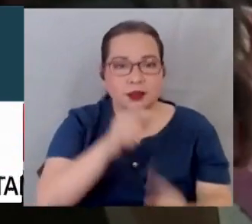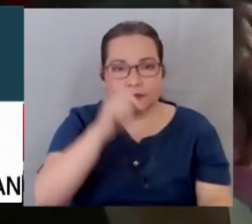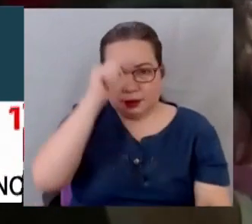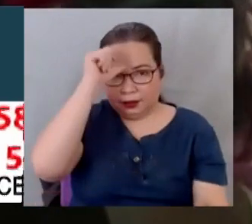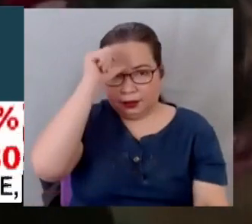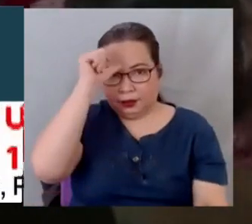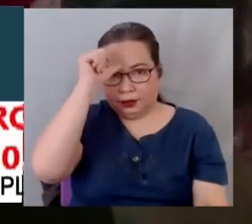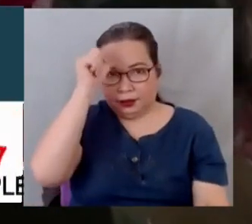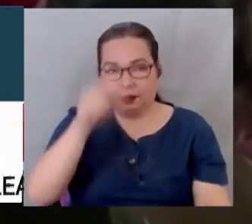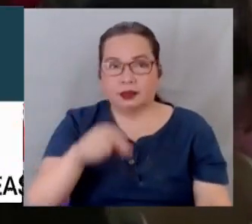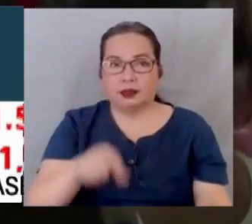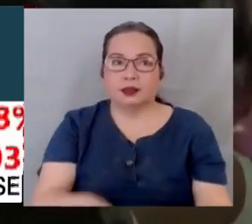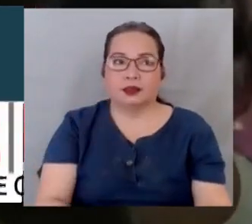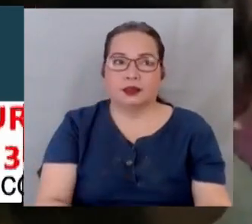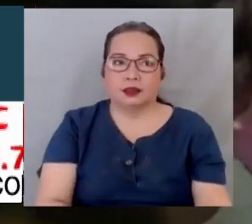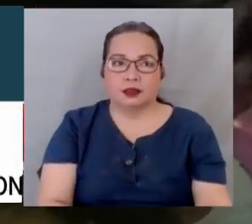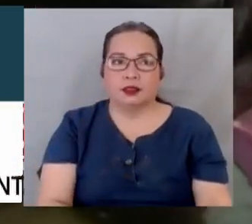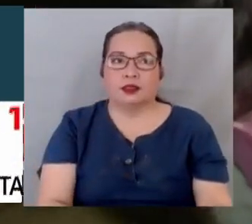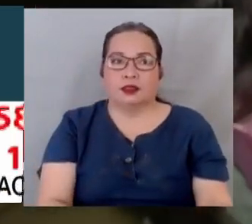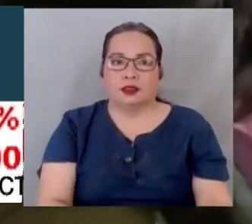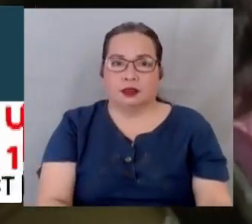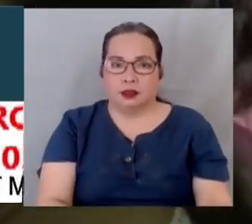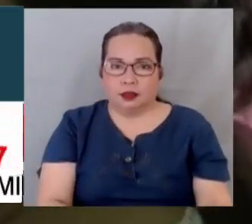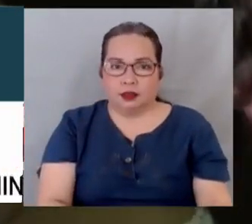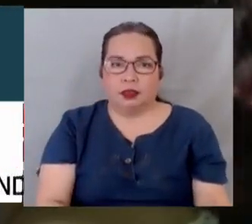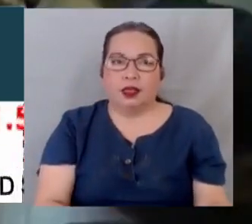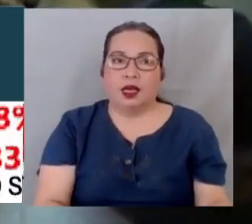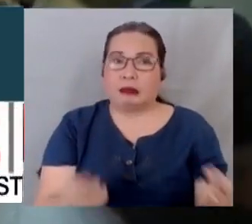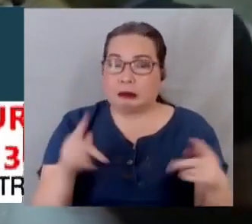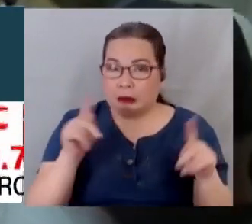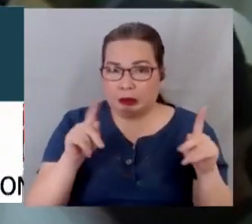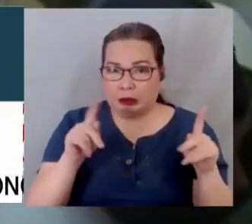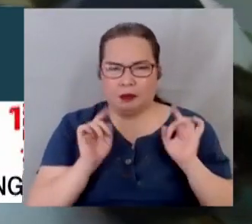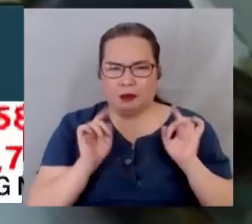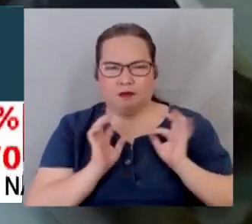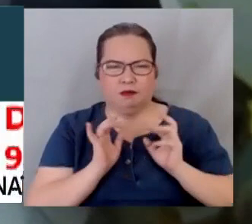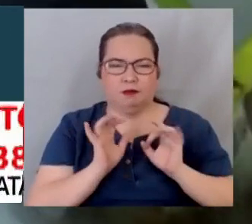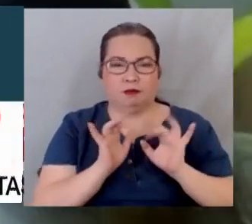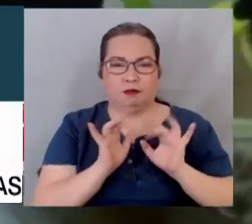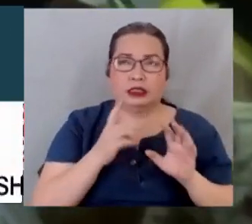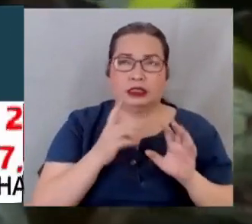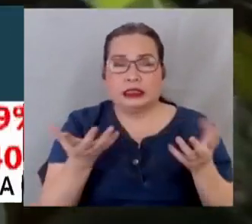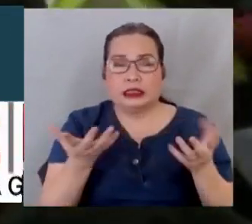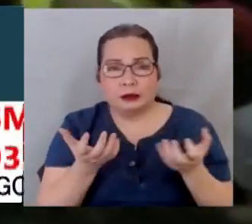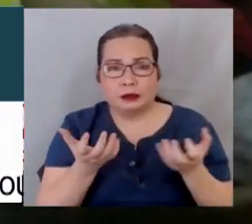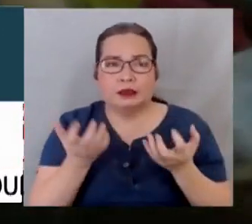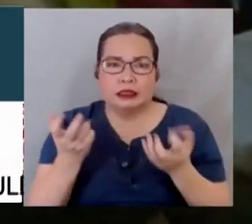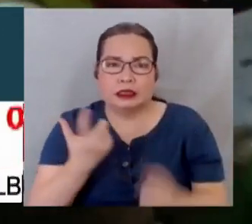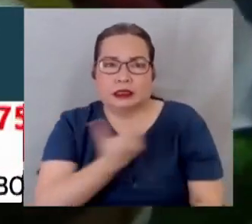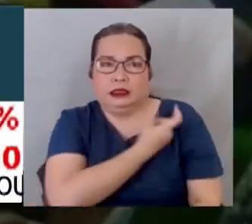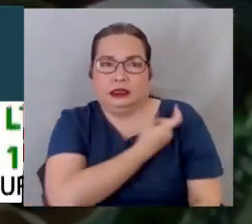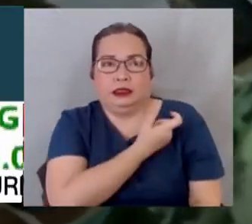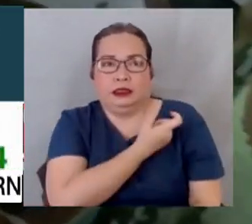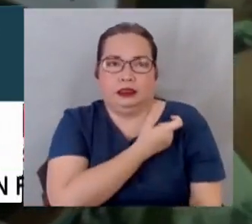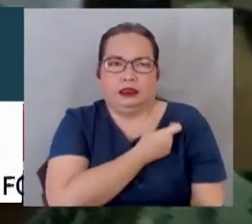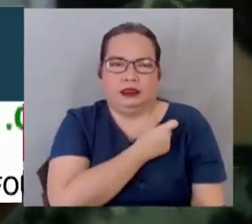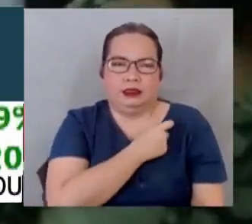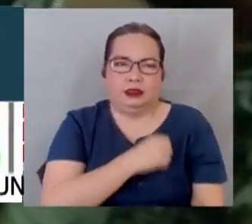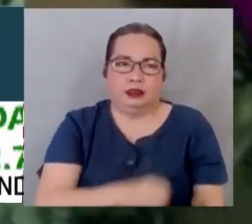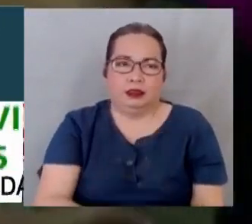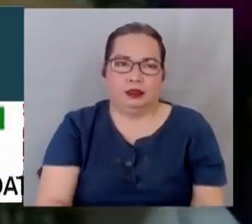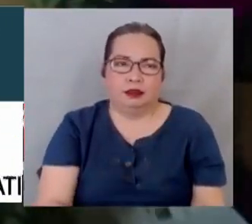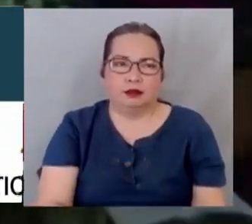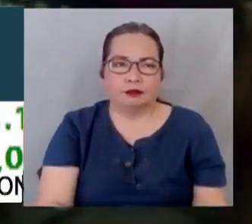people queued to get vaccines at a center in Punjab, but calls for social distancing went out the window.